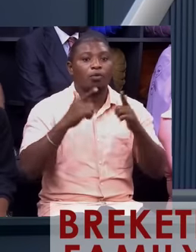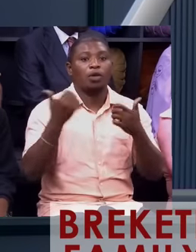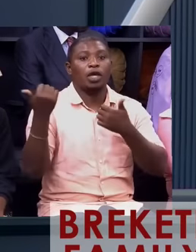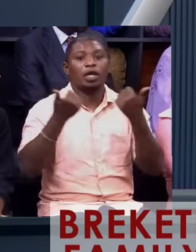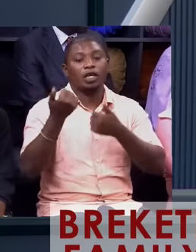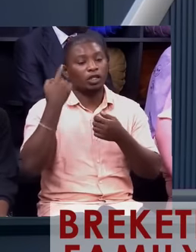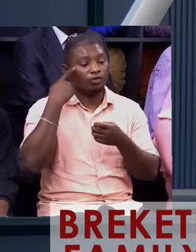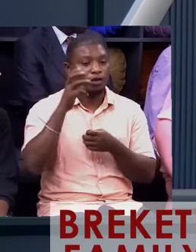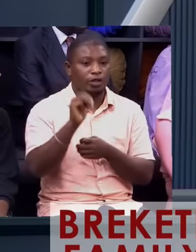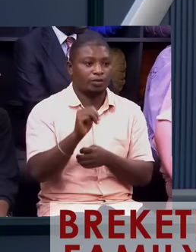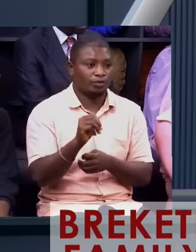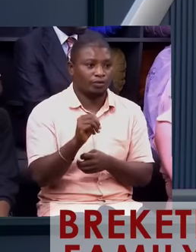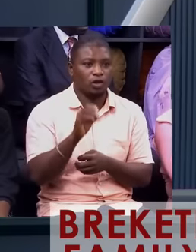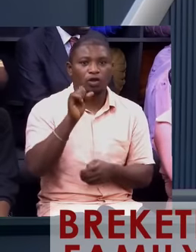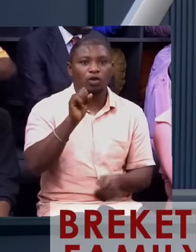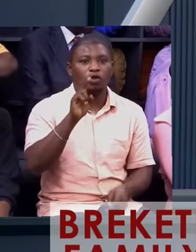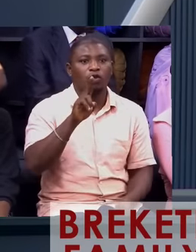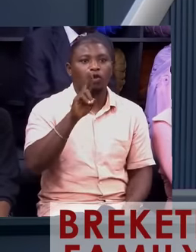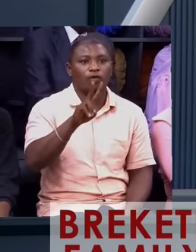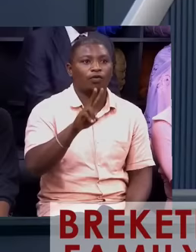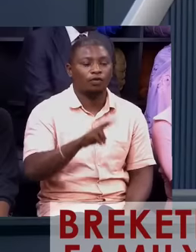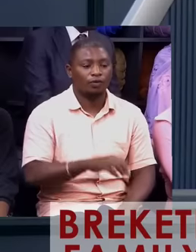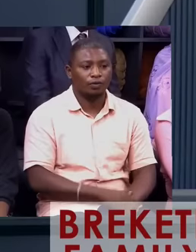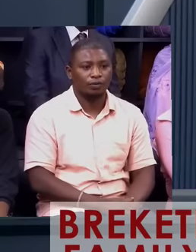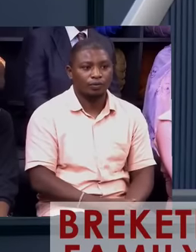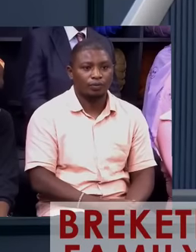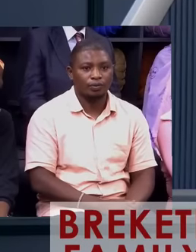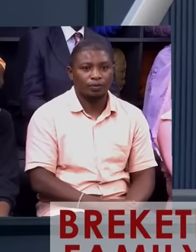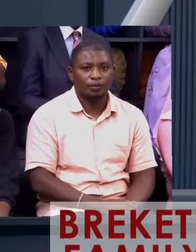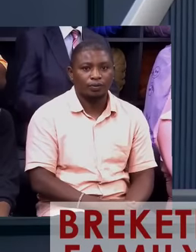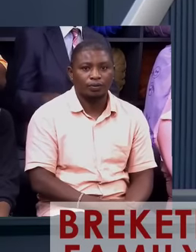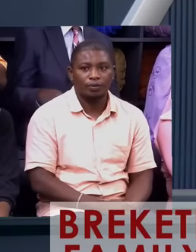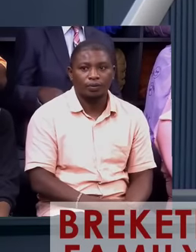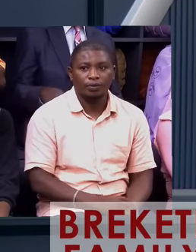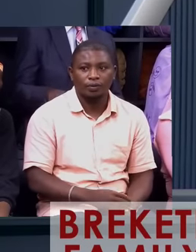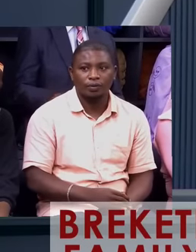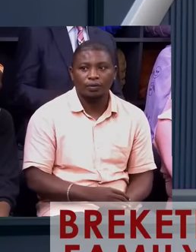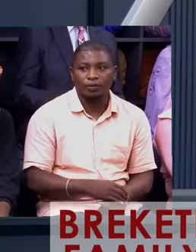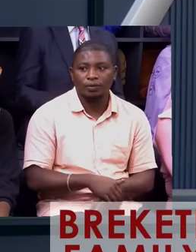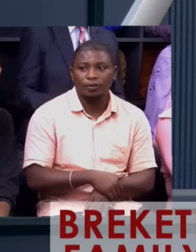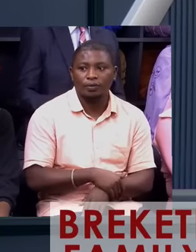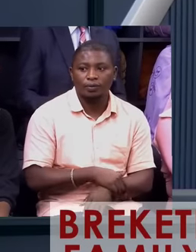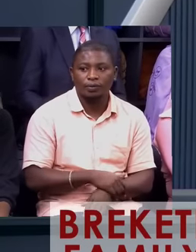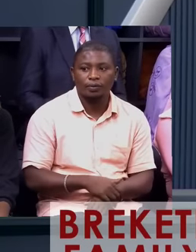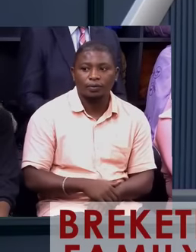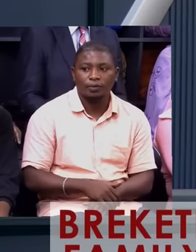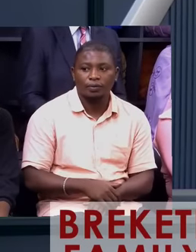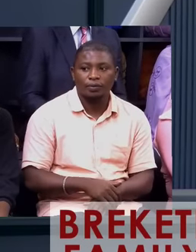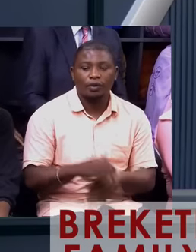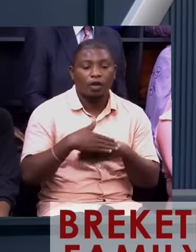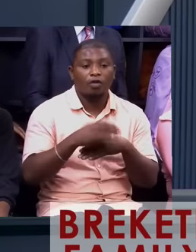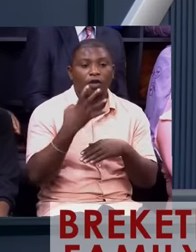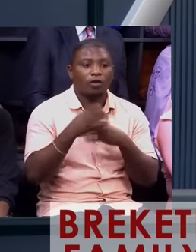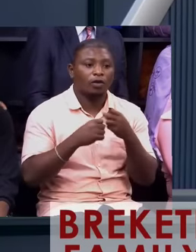years now okay thank come by after four years what do